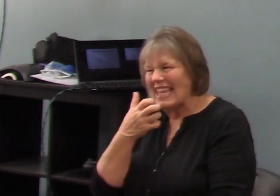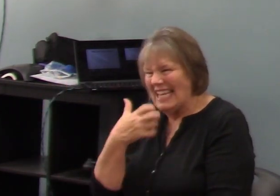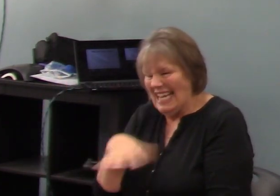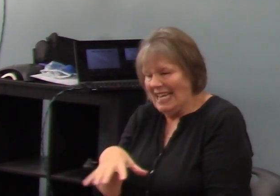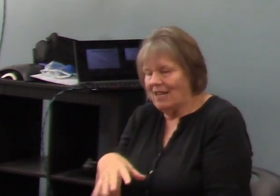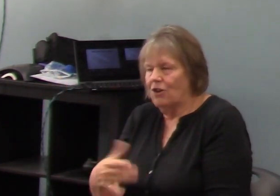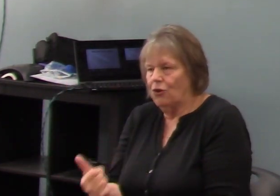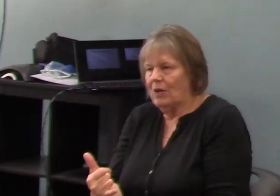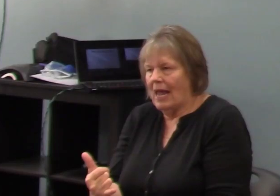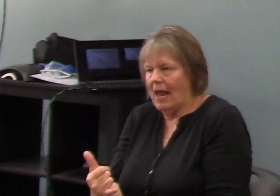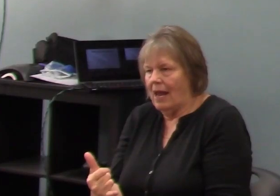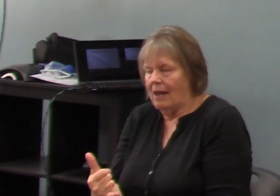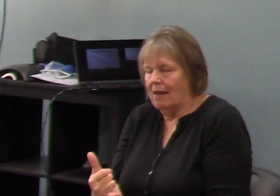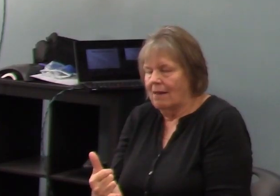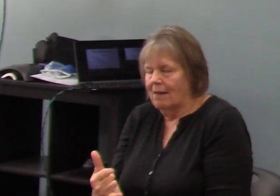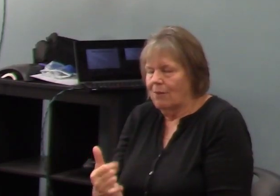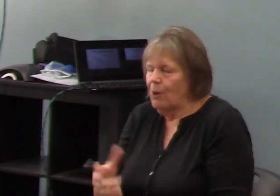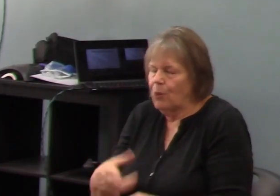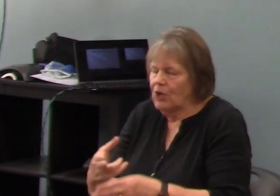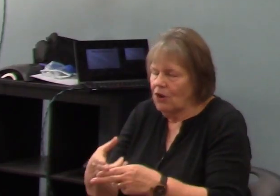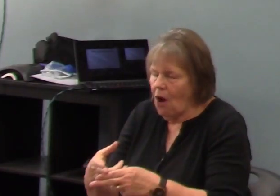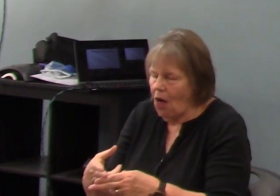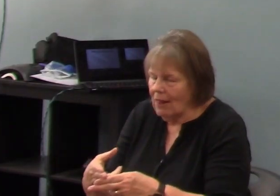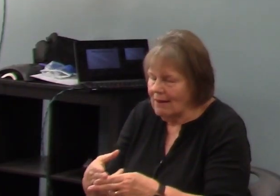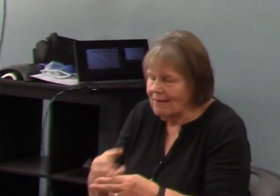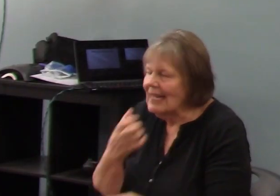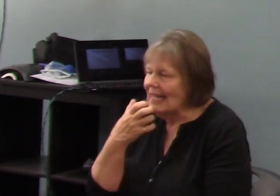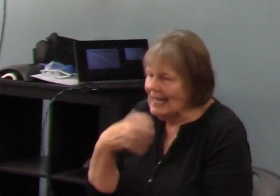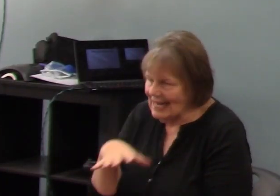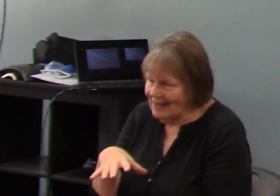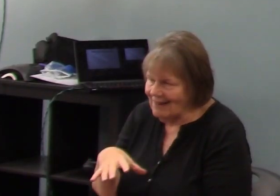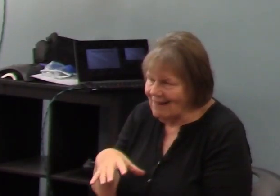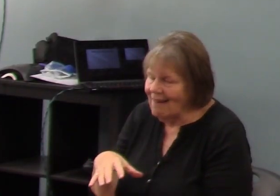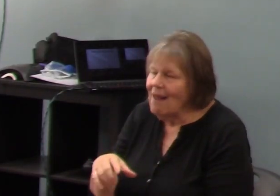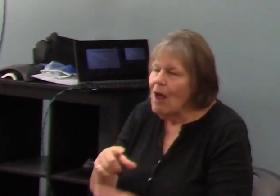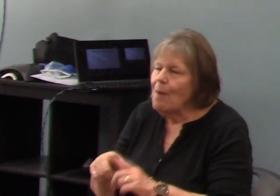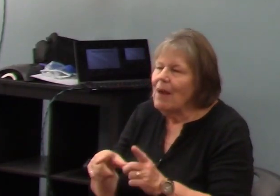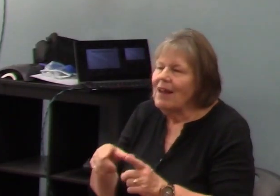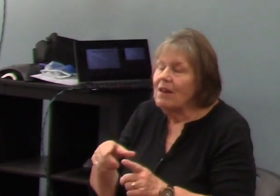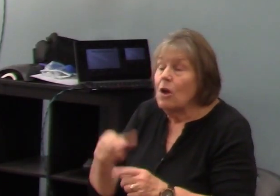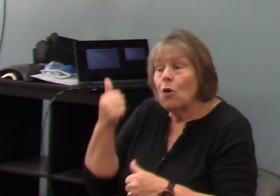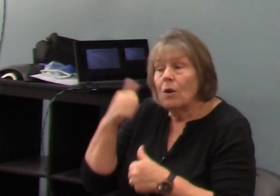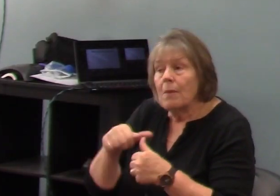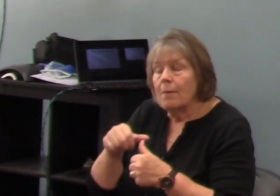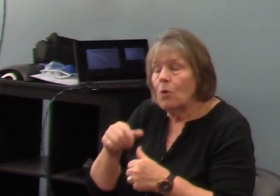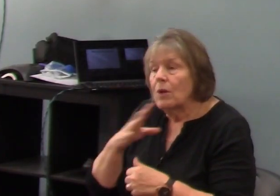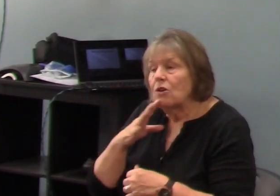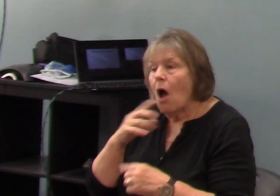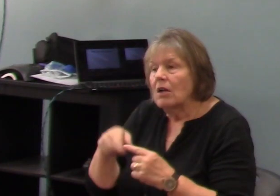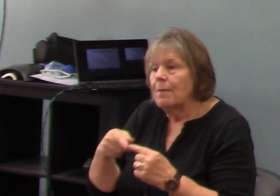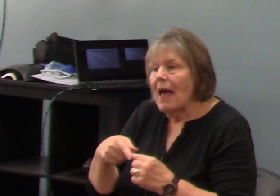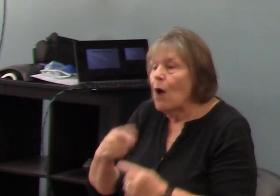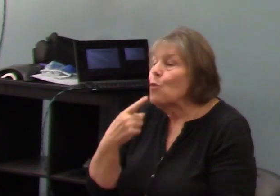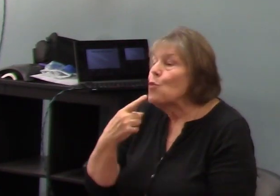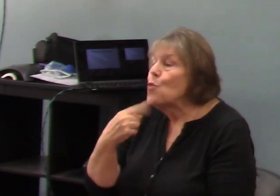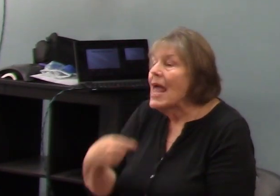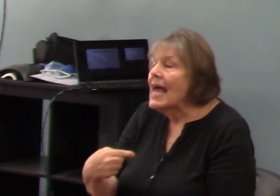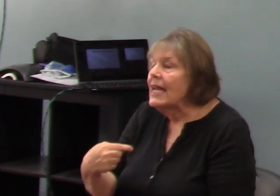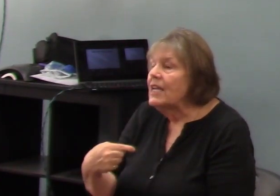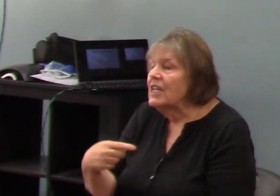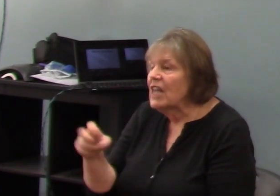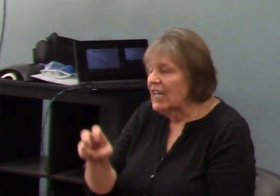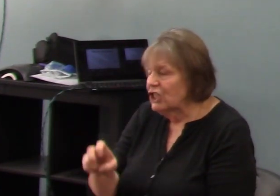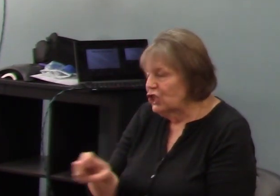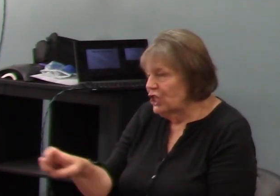heat, but we talked about this last week. You guys remember we talked about redshifted light? Remember about that when we talked